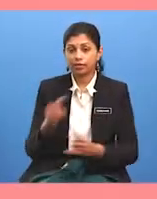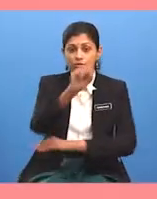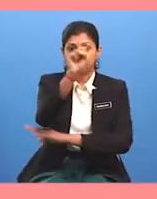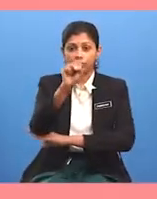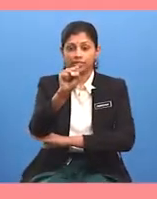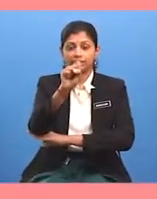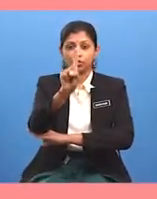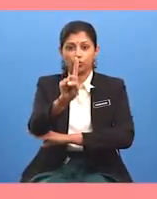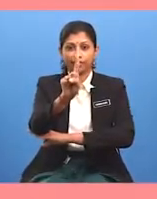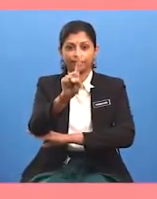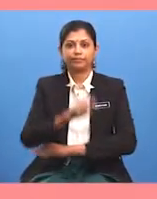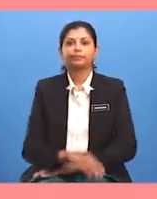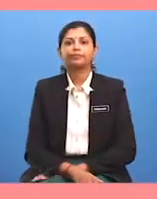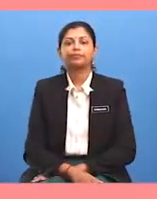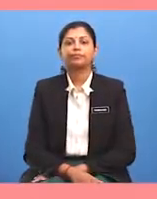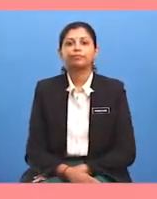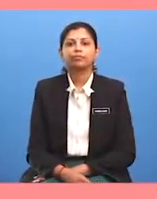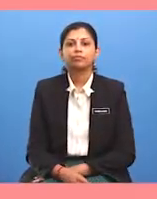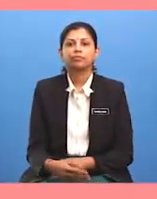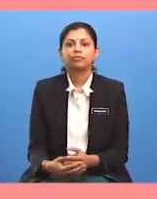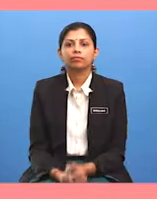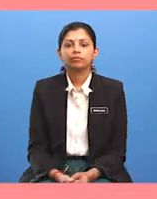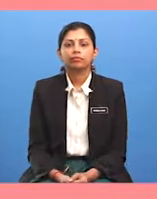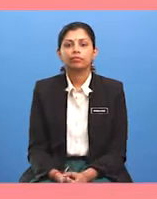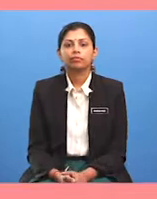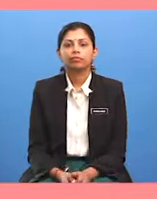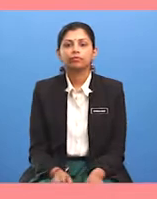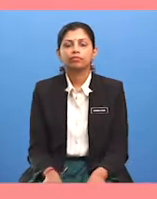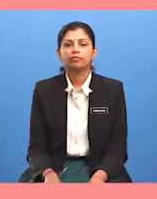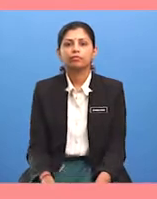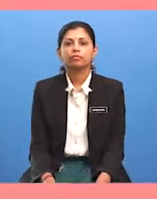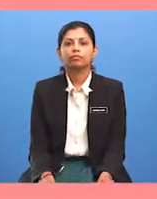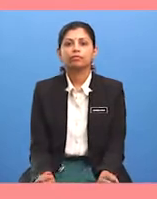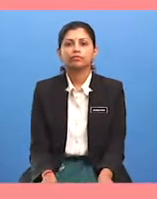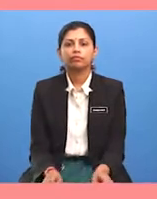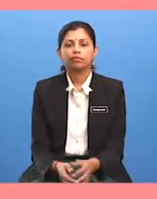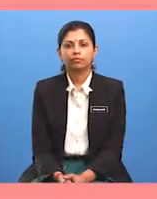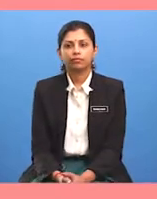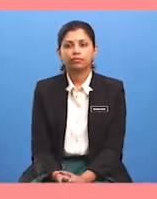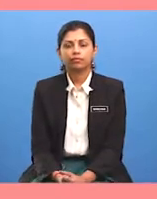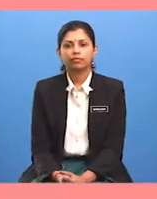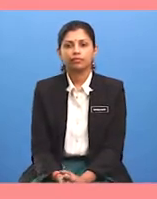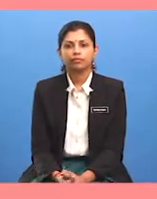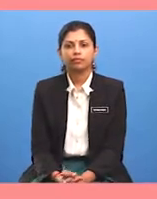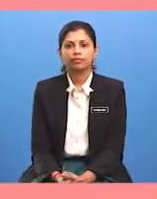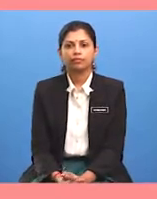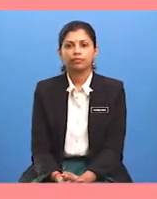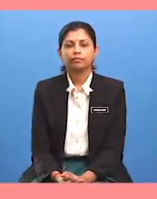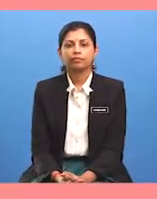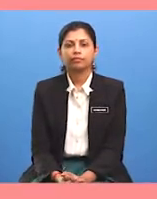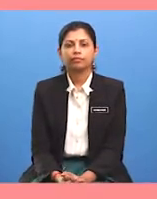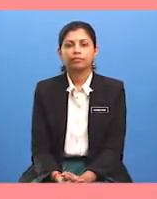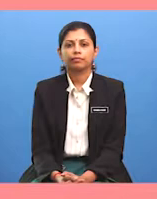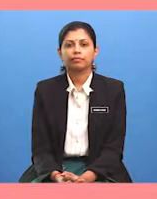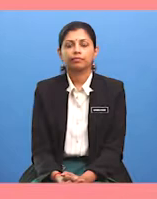Question 1. What do we learn about the writer's impression of Mark Zuckerberg?